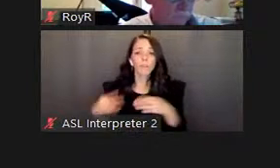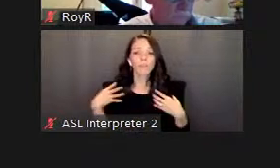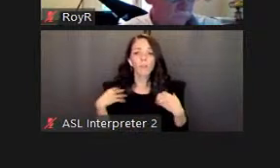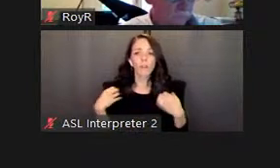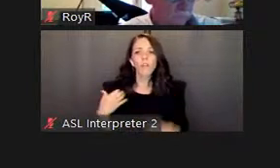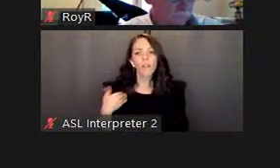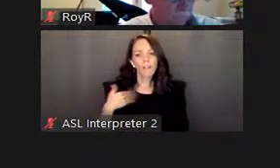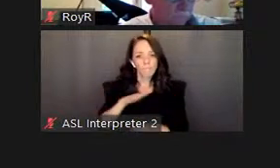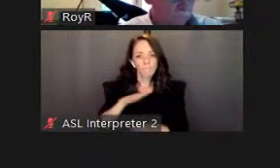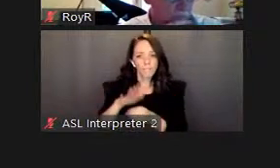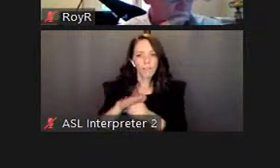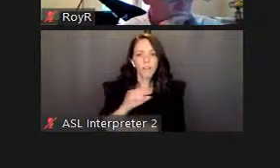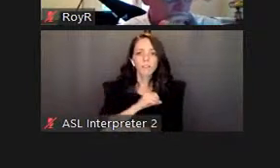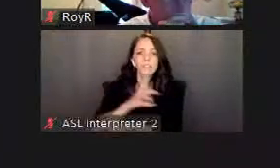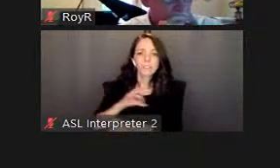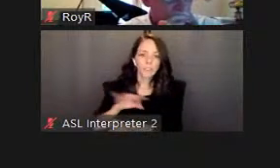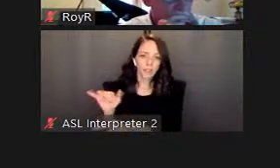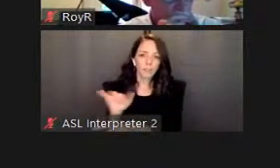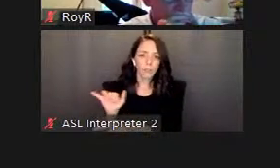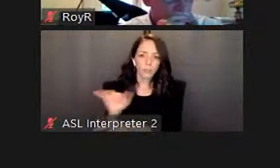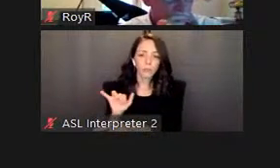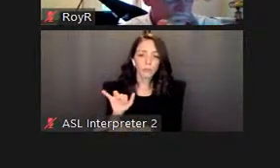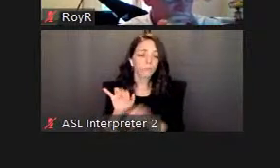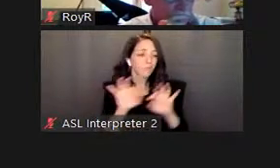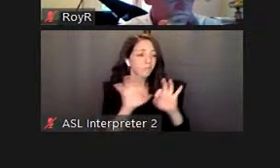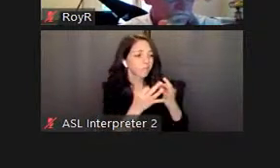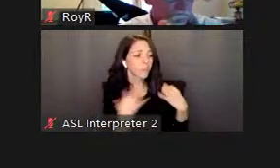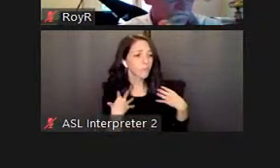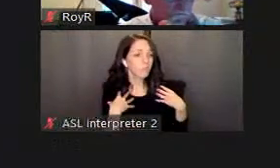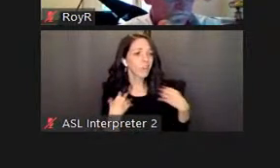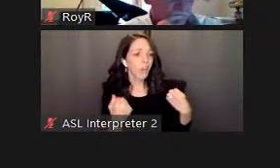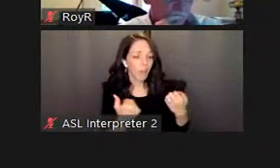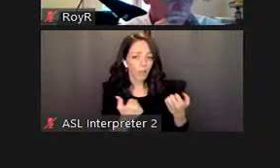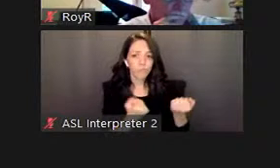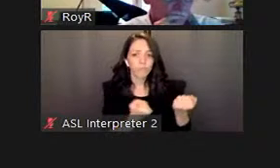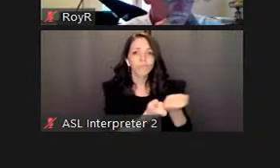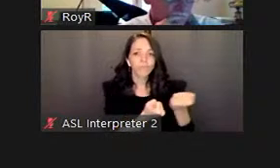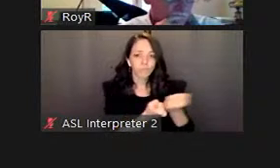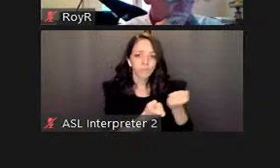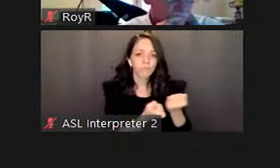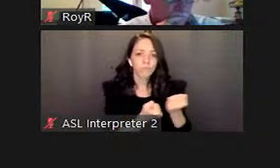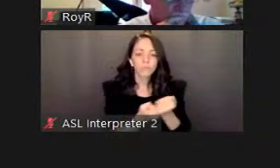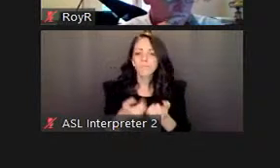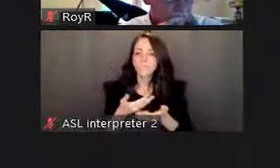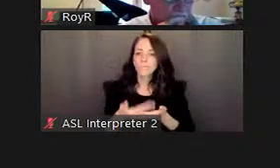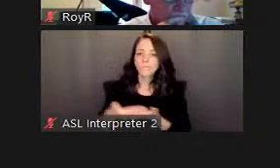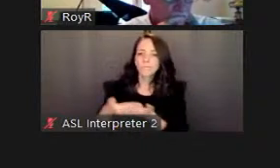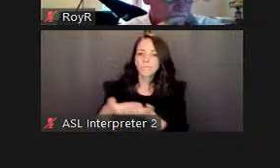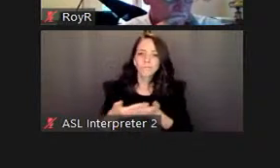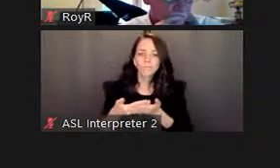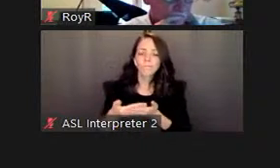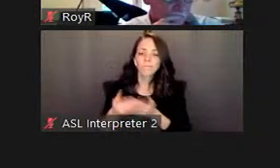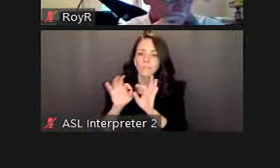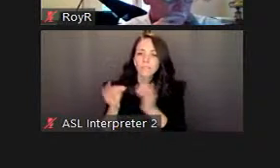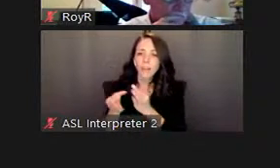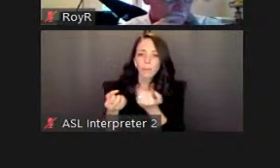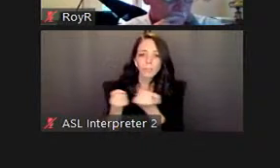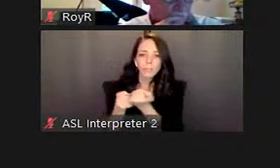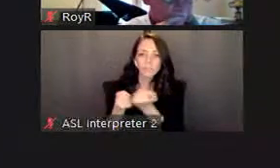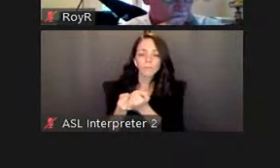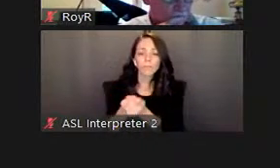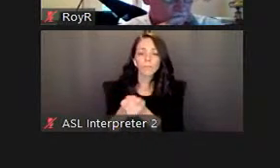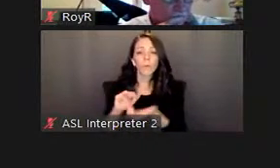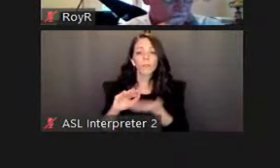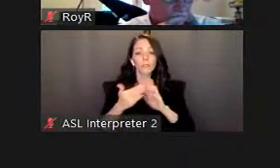staffed. We're investing in family health, in infant, child, and family support, and community nurse staffing.